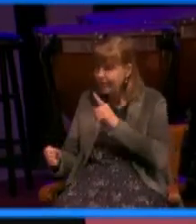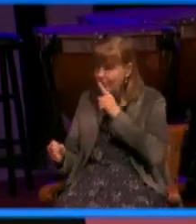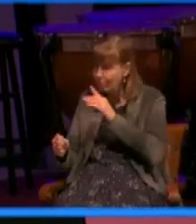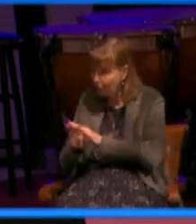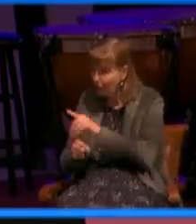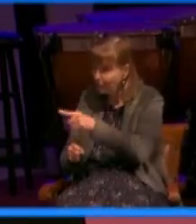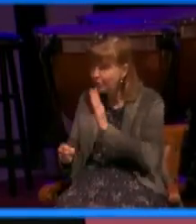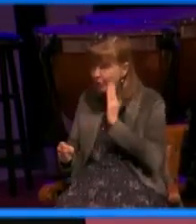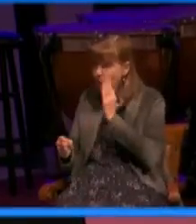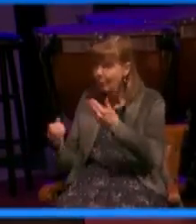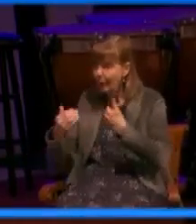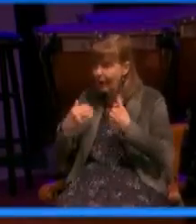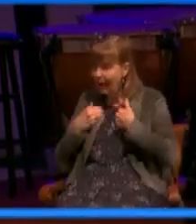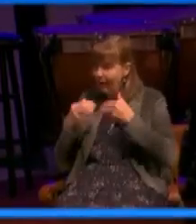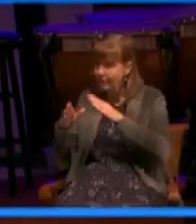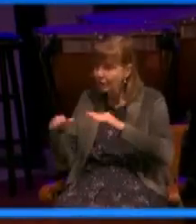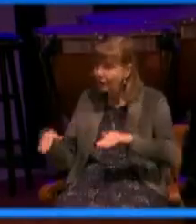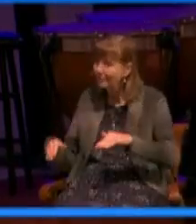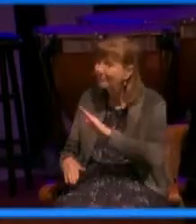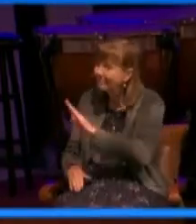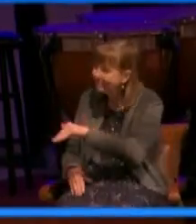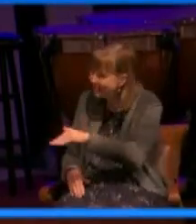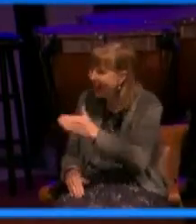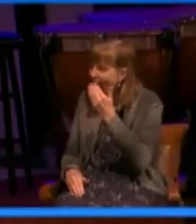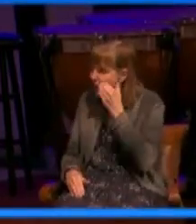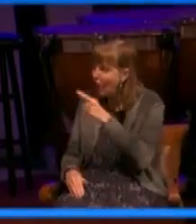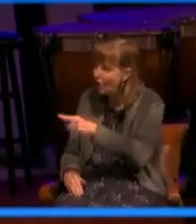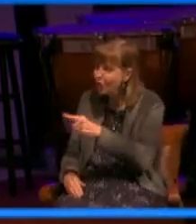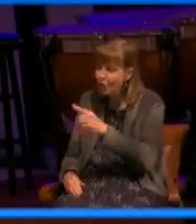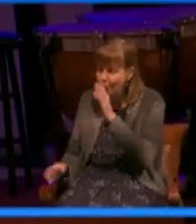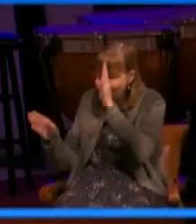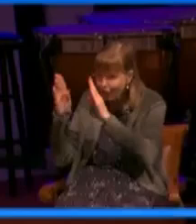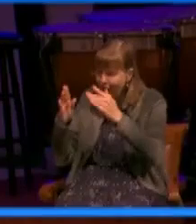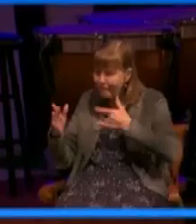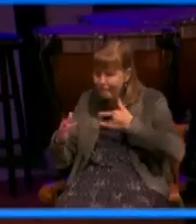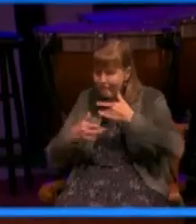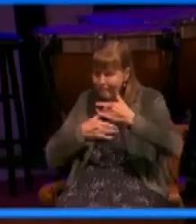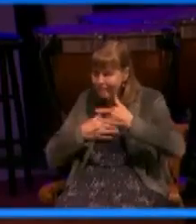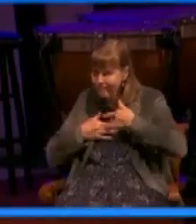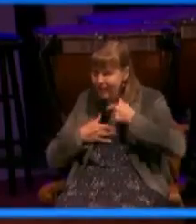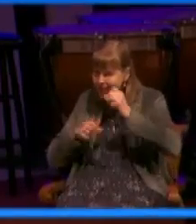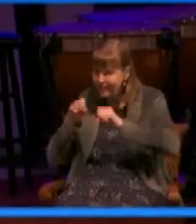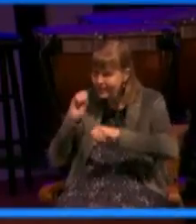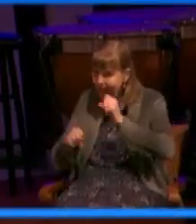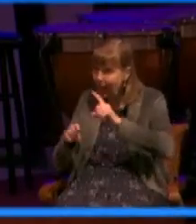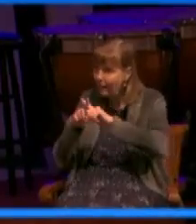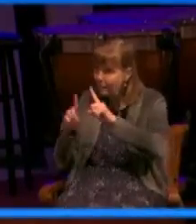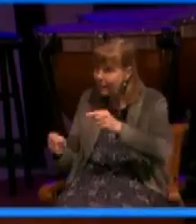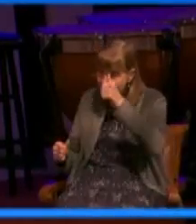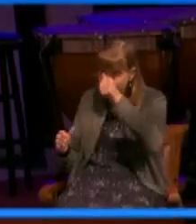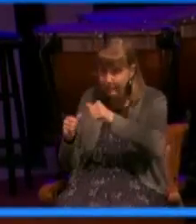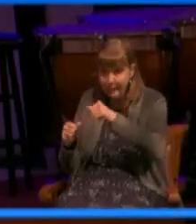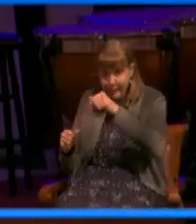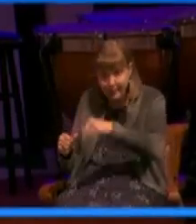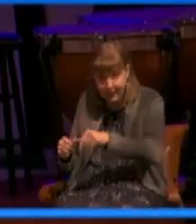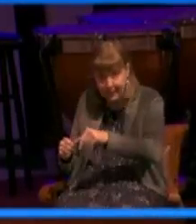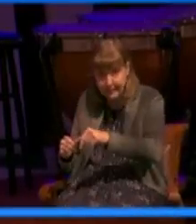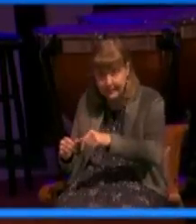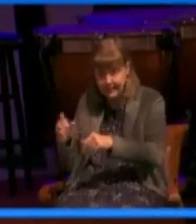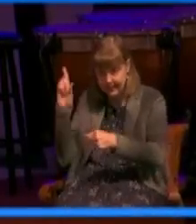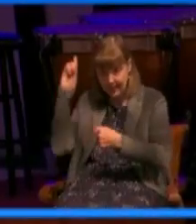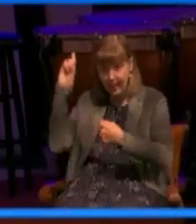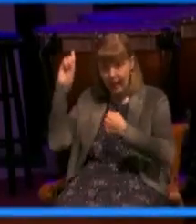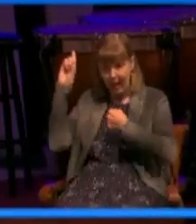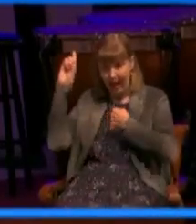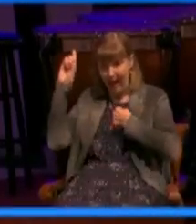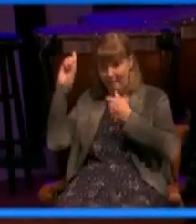know you're doubting, I know you're unsure, but remember this, I'm the God that nature listens to. I'm